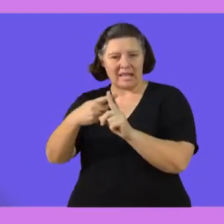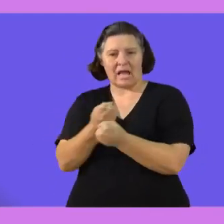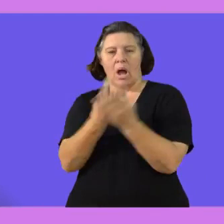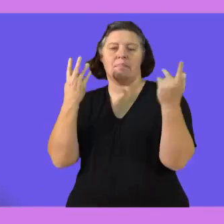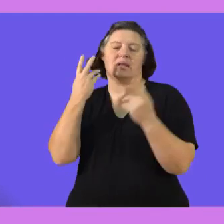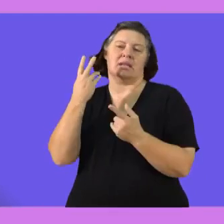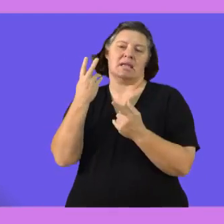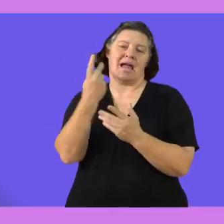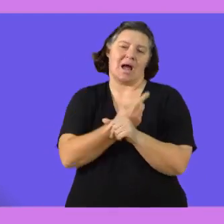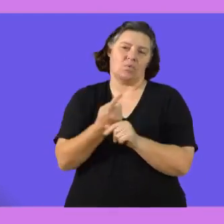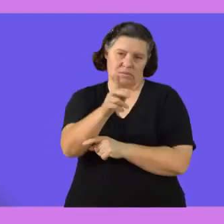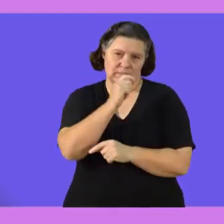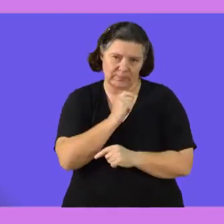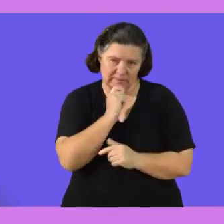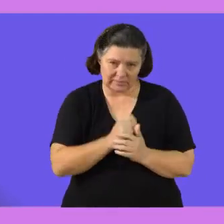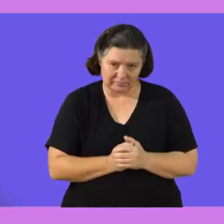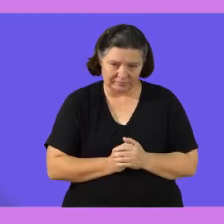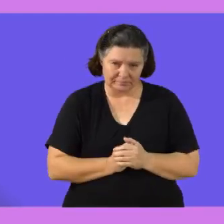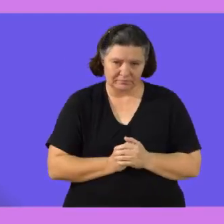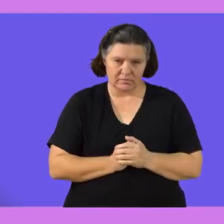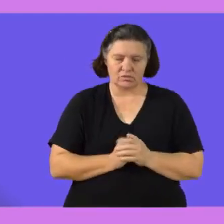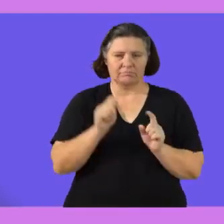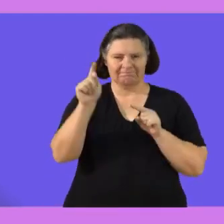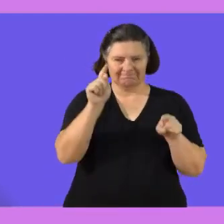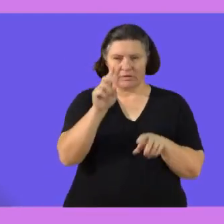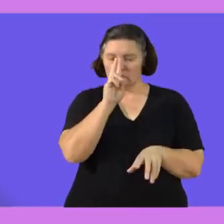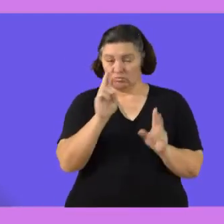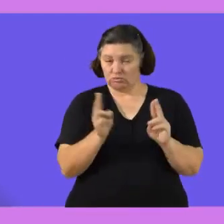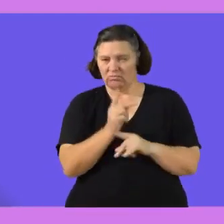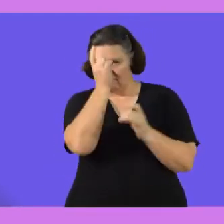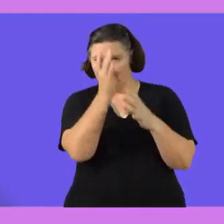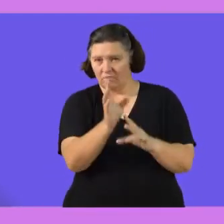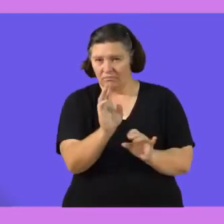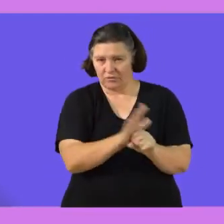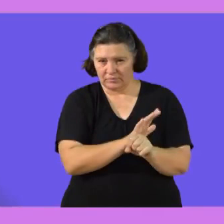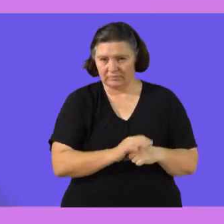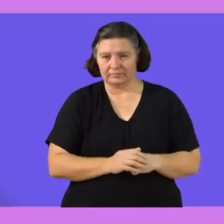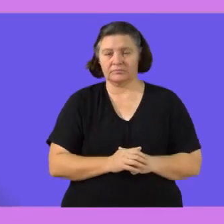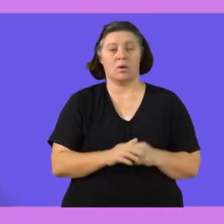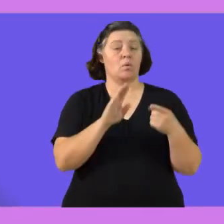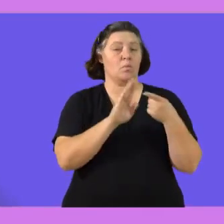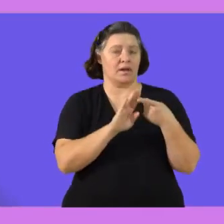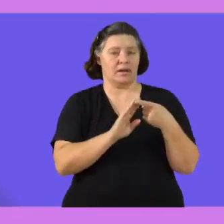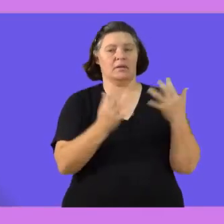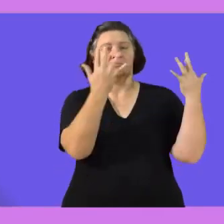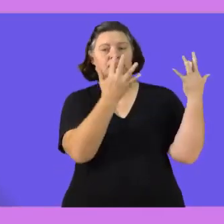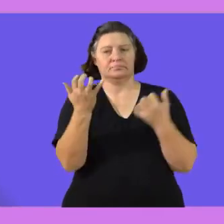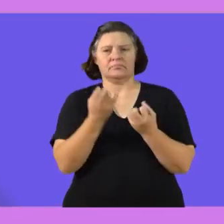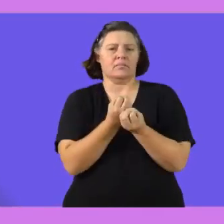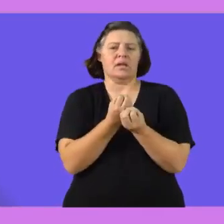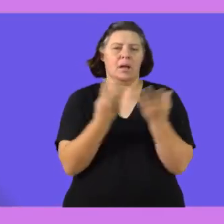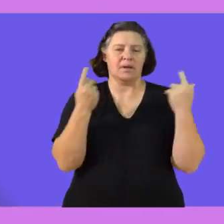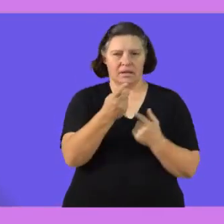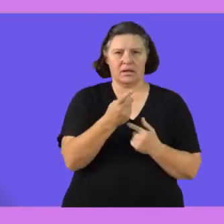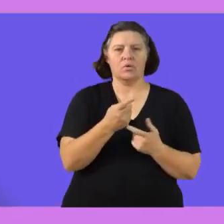hours used. We will look at the two in the short space of time. So I'm saying here, number one,